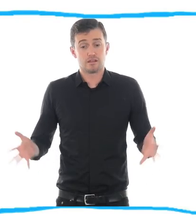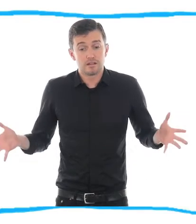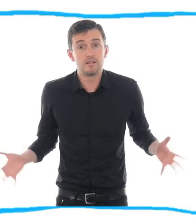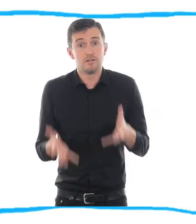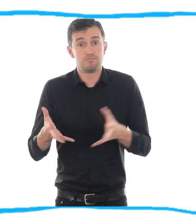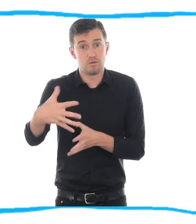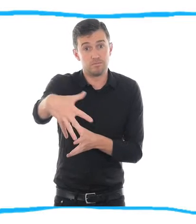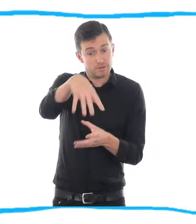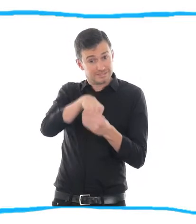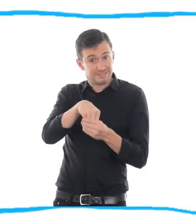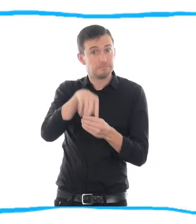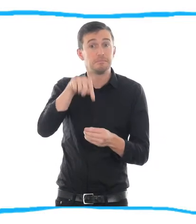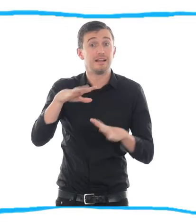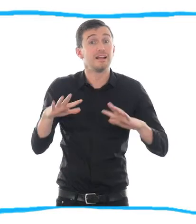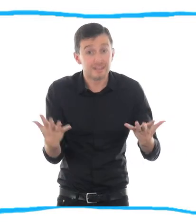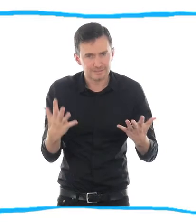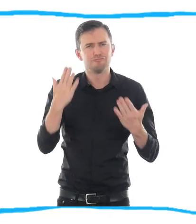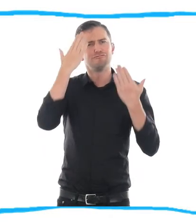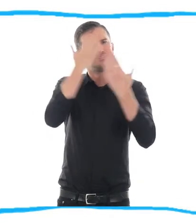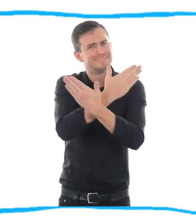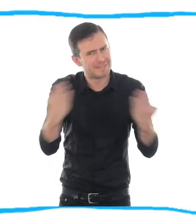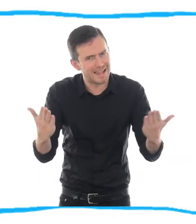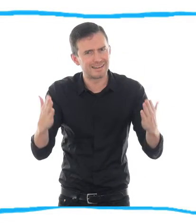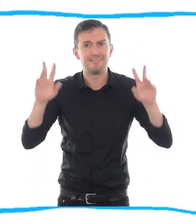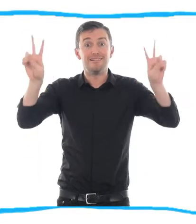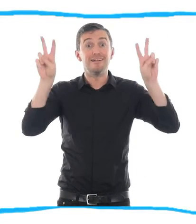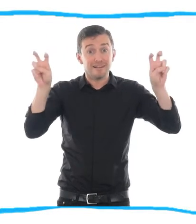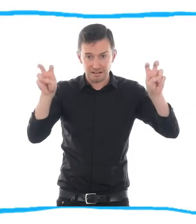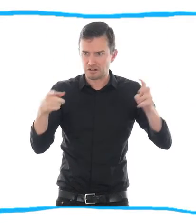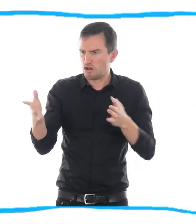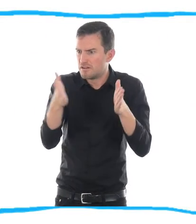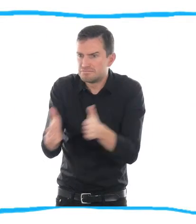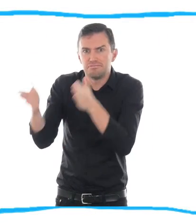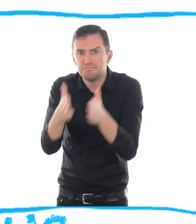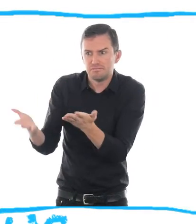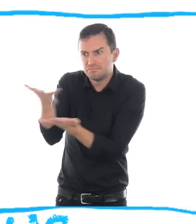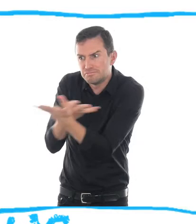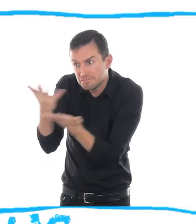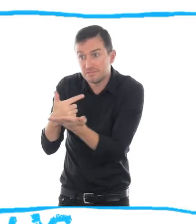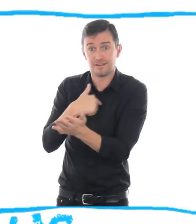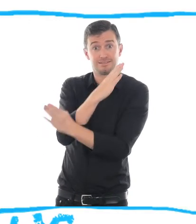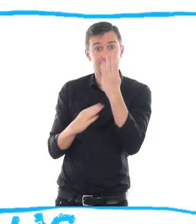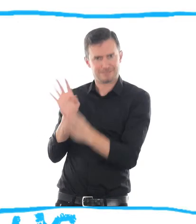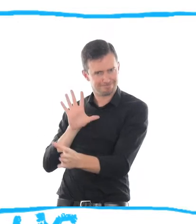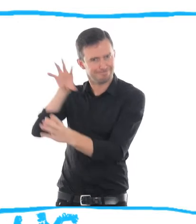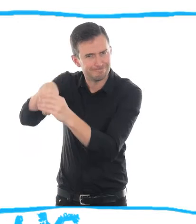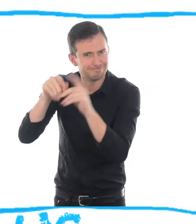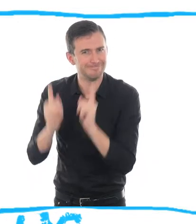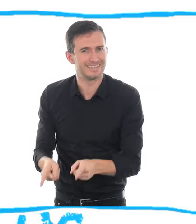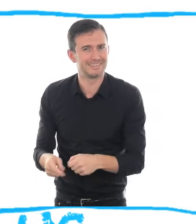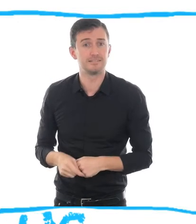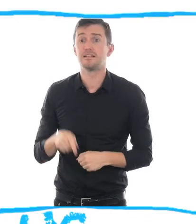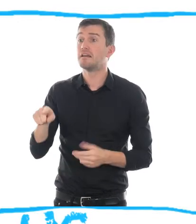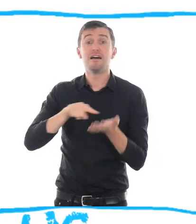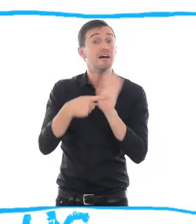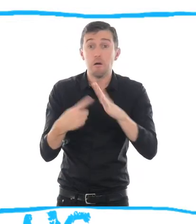Promoting participation means respecting nothing about us without us as more than just a slogan. It means featuring the voices of persons with disabilities